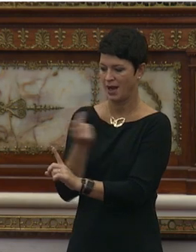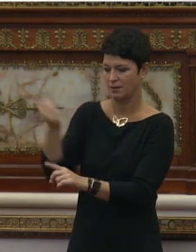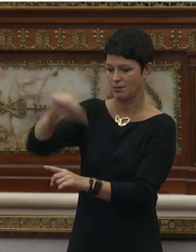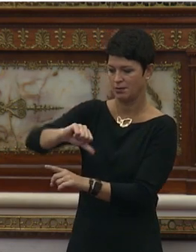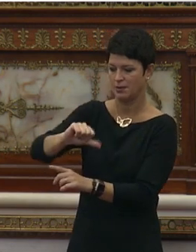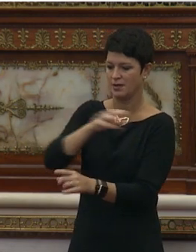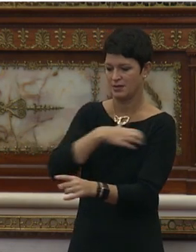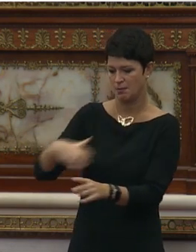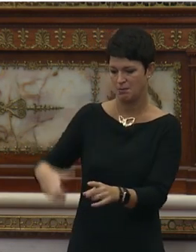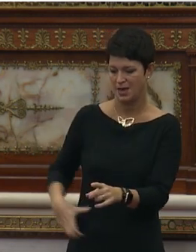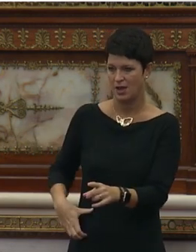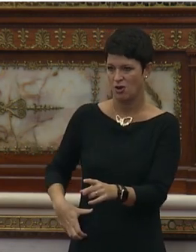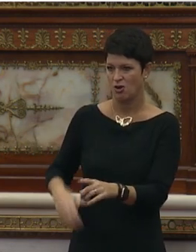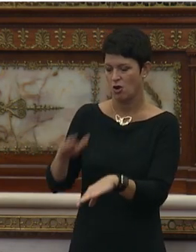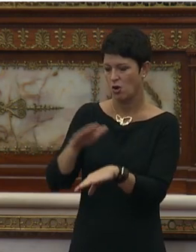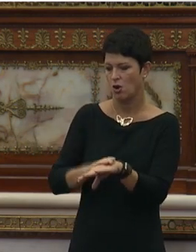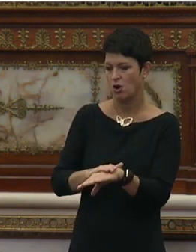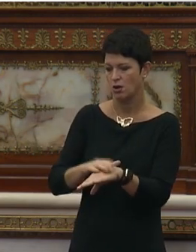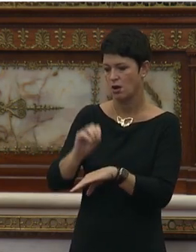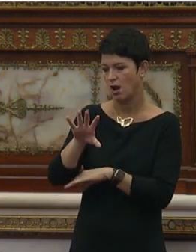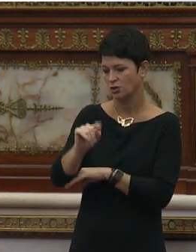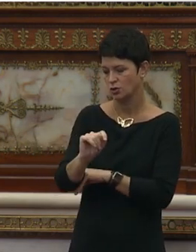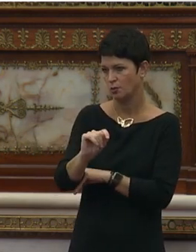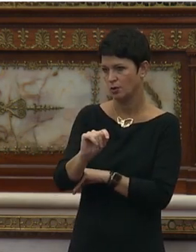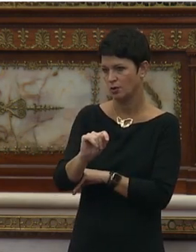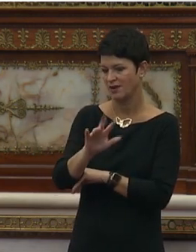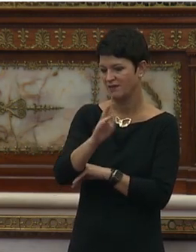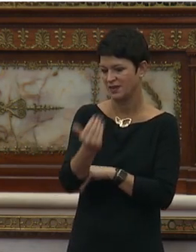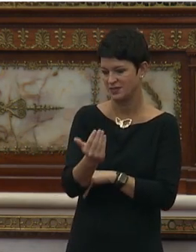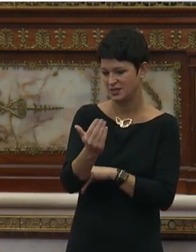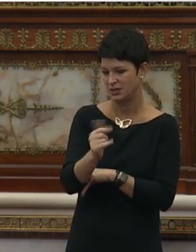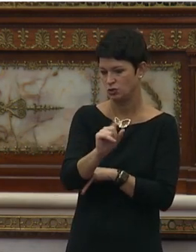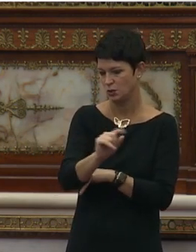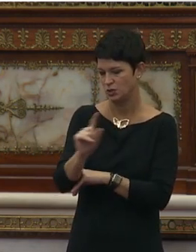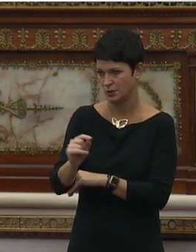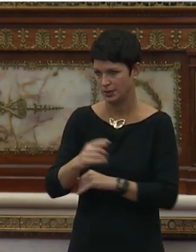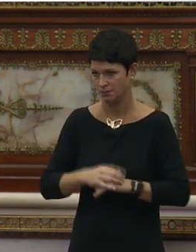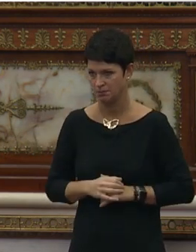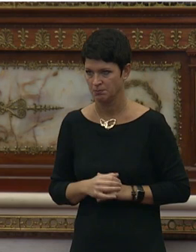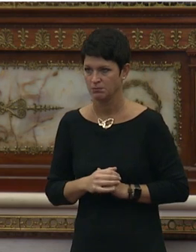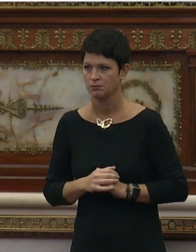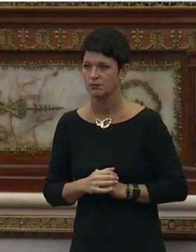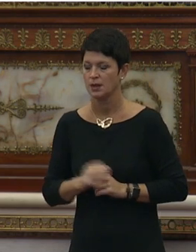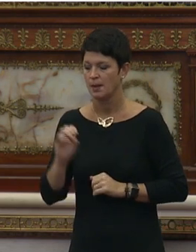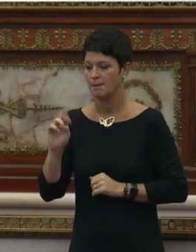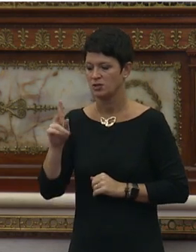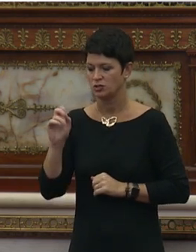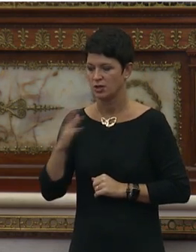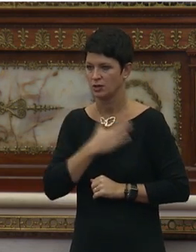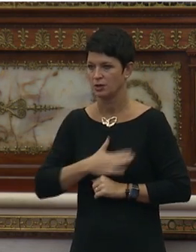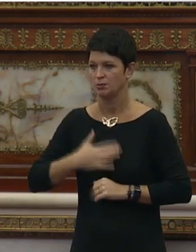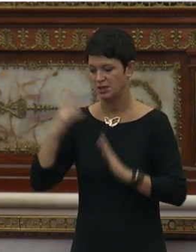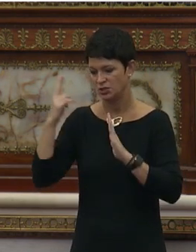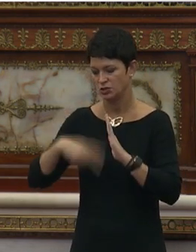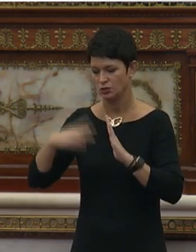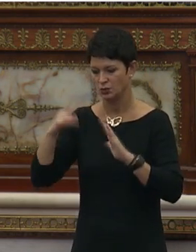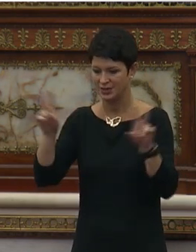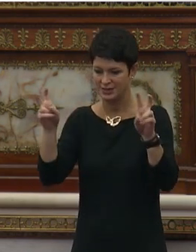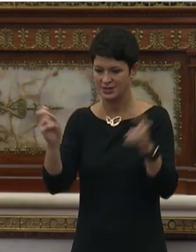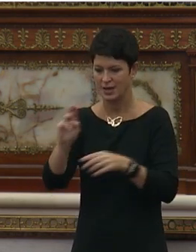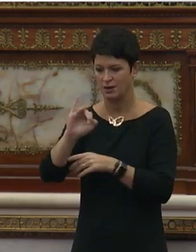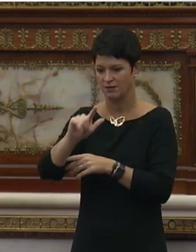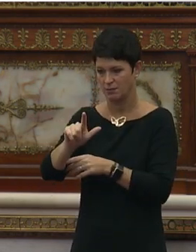by the mayor at the session of council on October 15th, 2020. Mr. Decker, will you please read the title of the